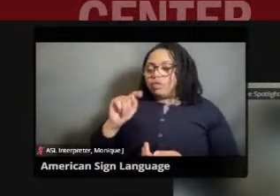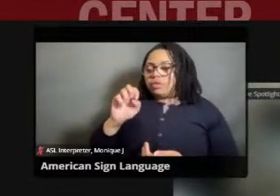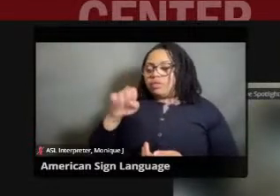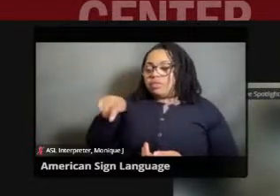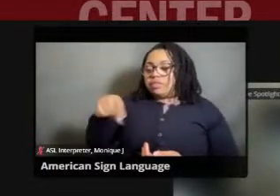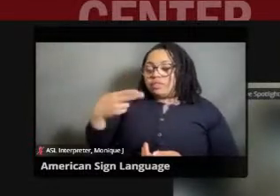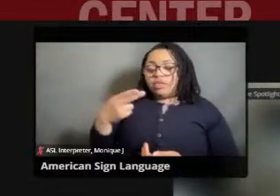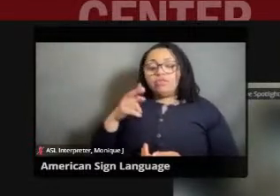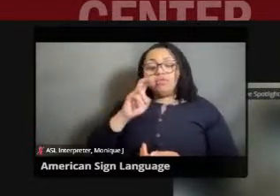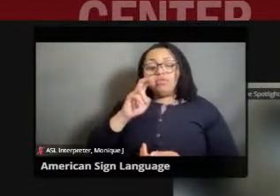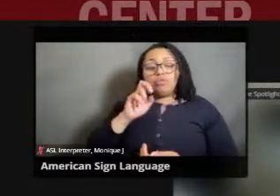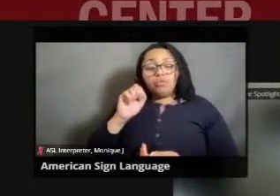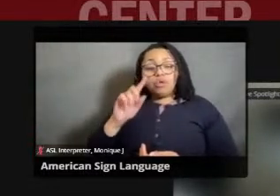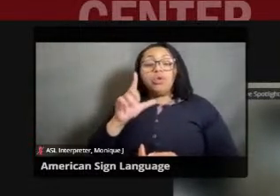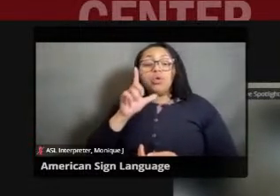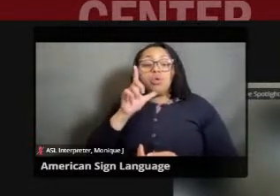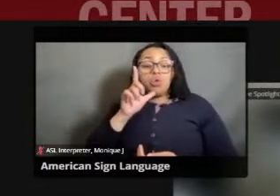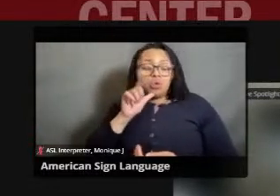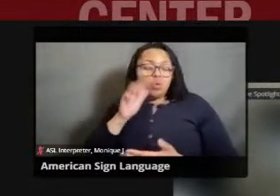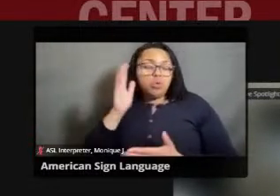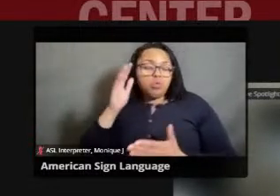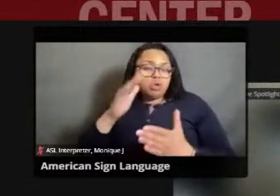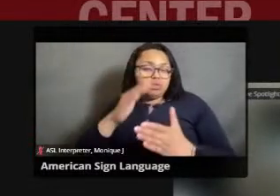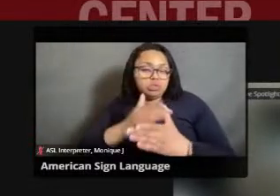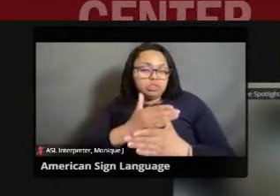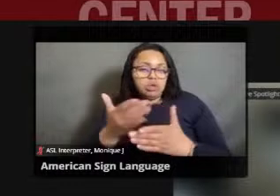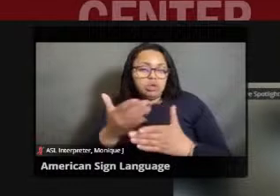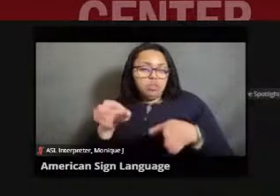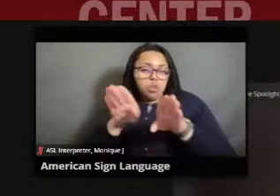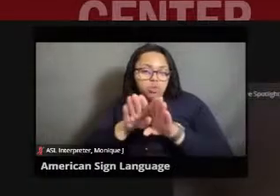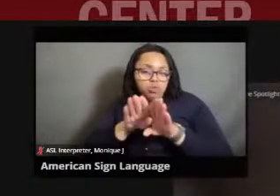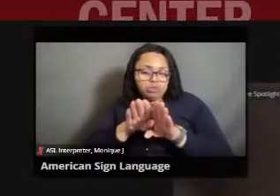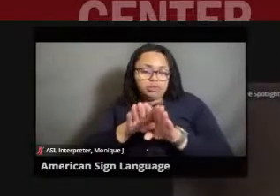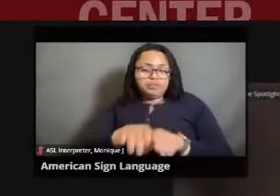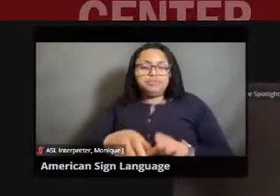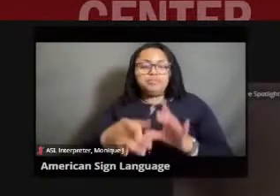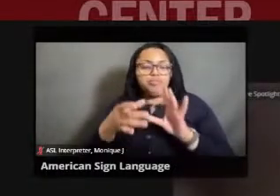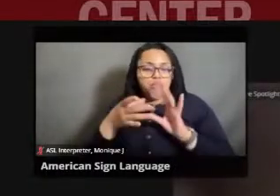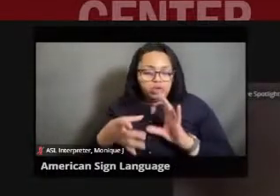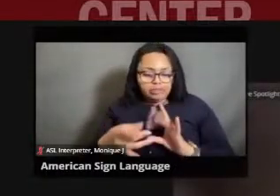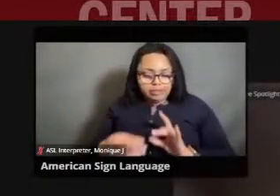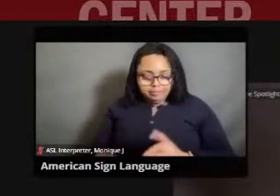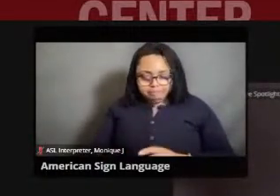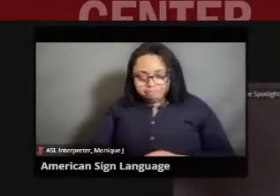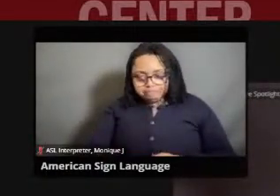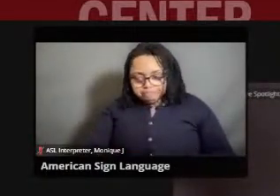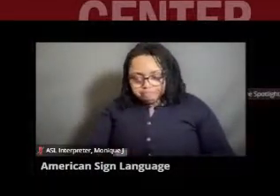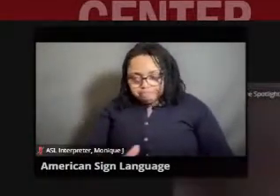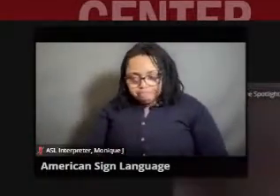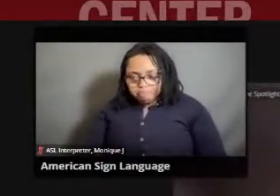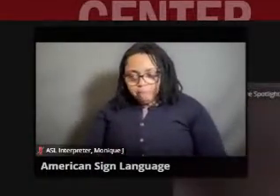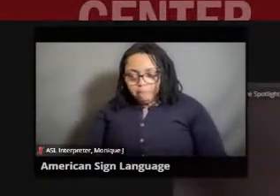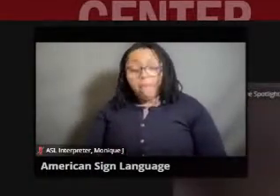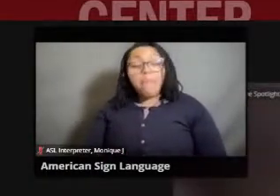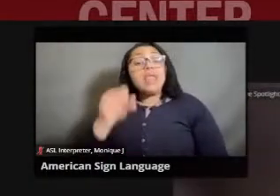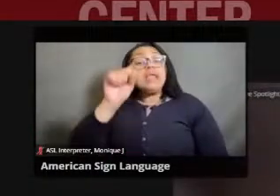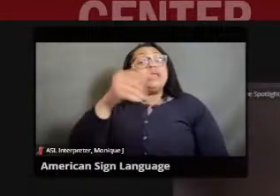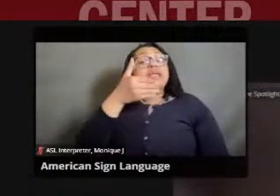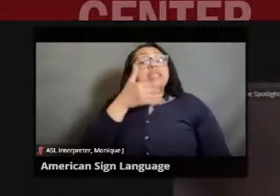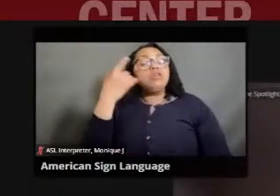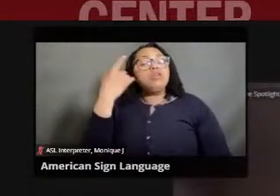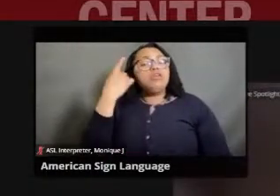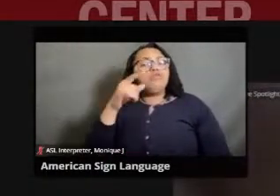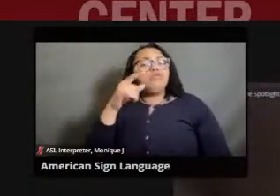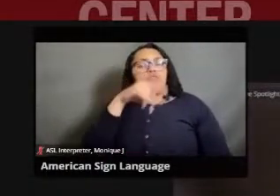going to be sharing to close us out. Yes, thank you for those calls to action.